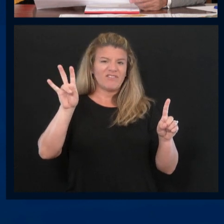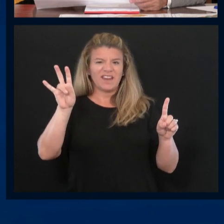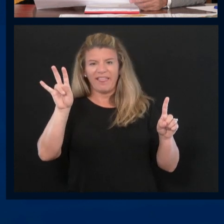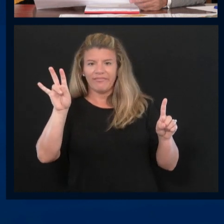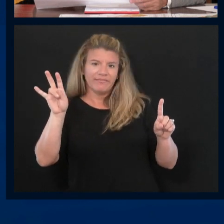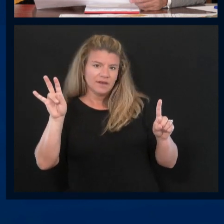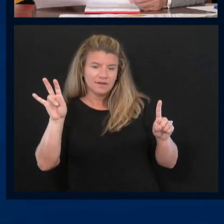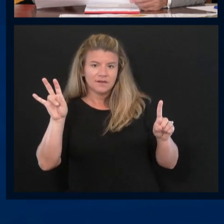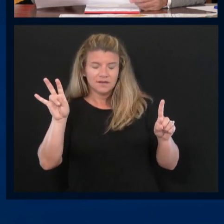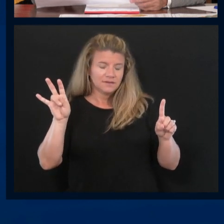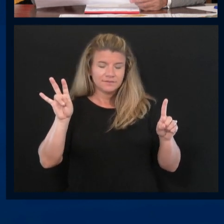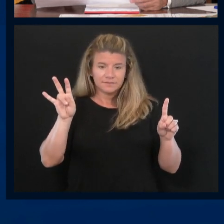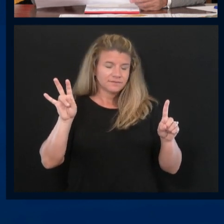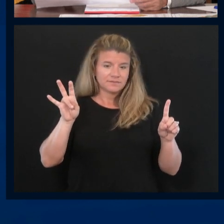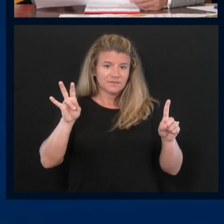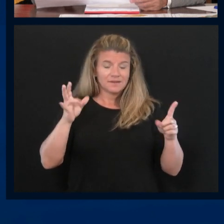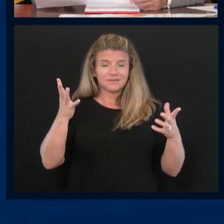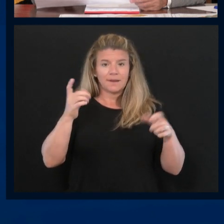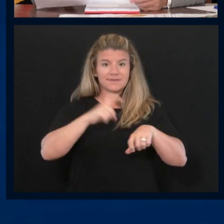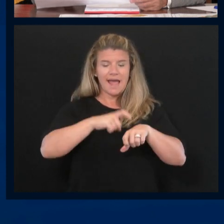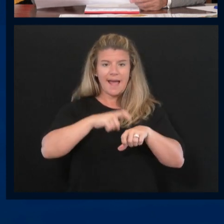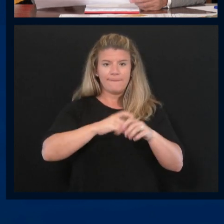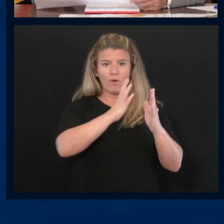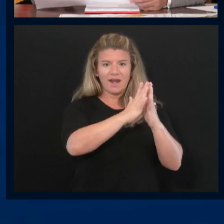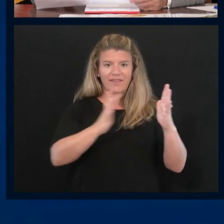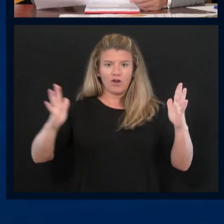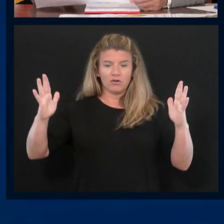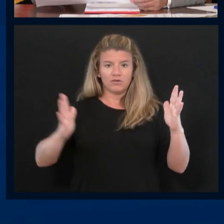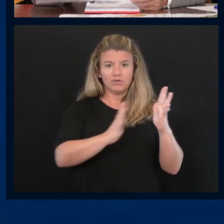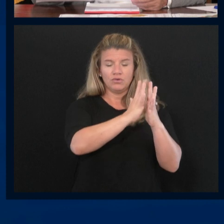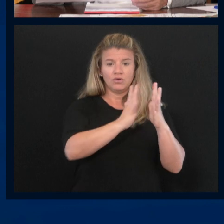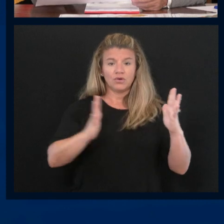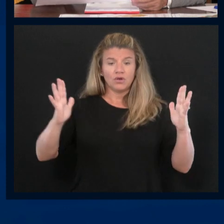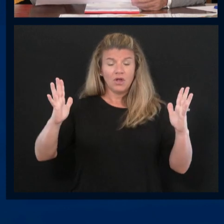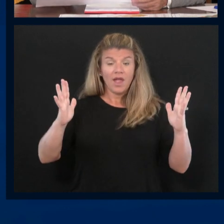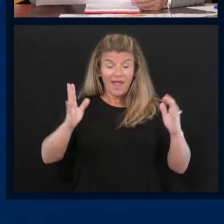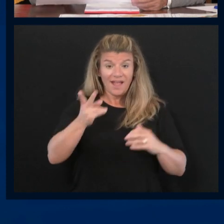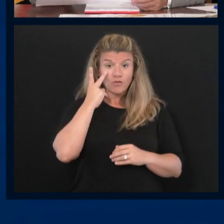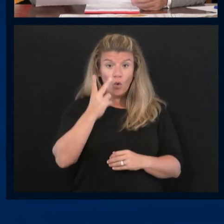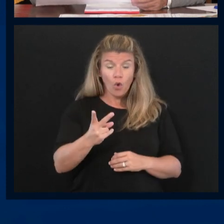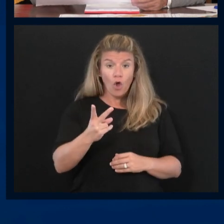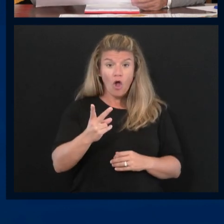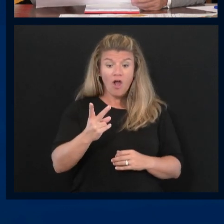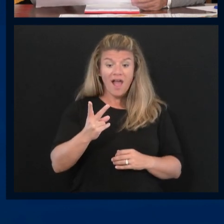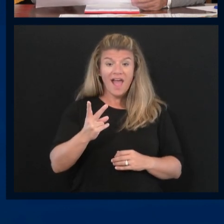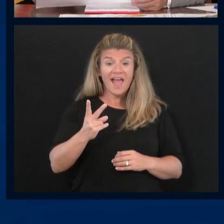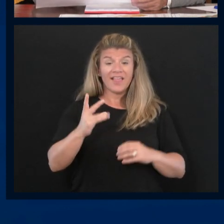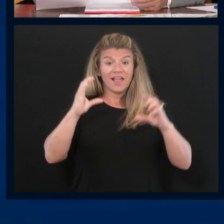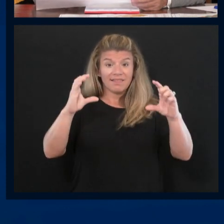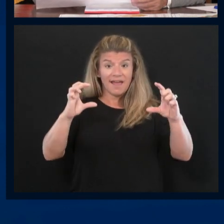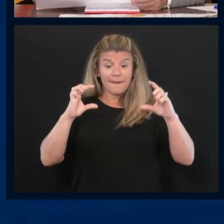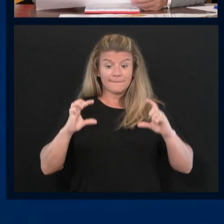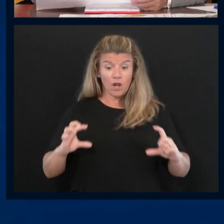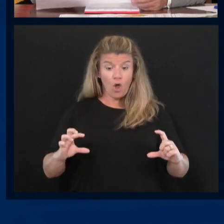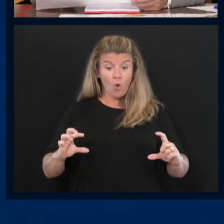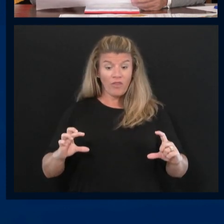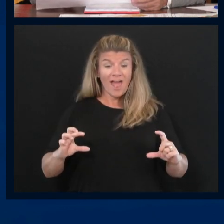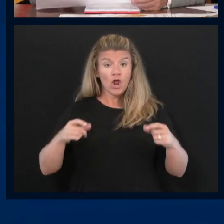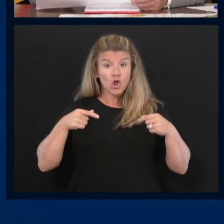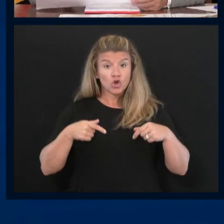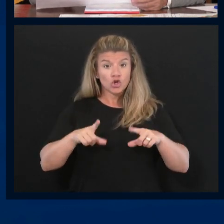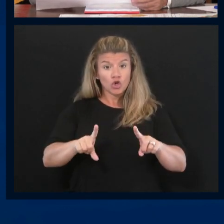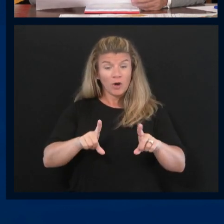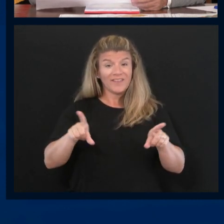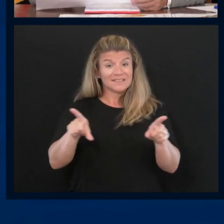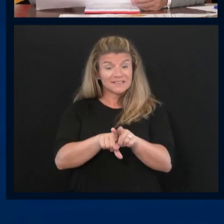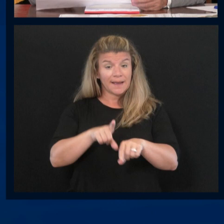17th. Some time period right through there. If you'll look at the line below that, through that same